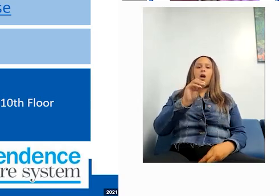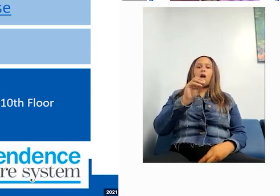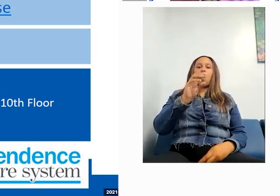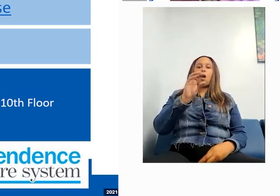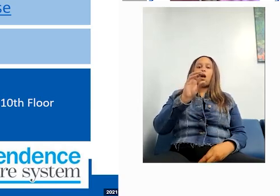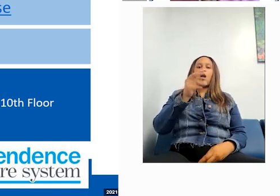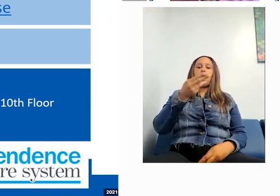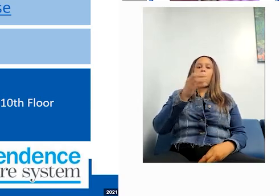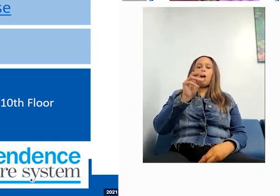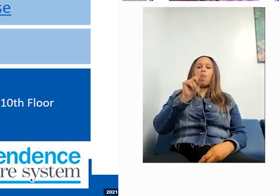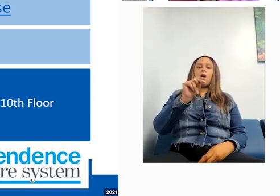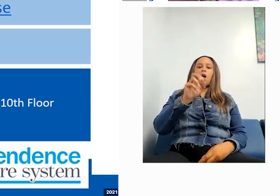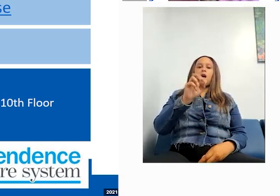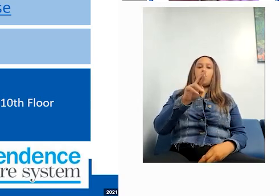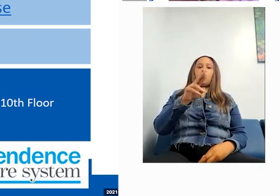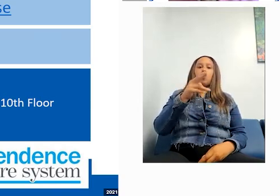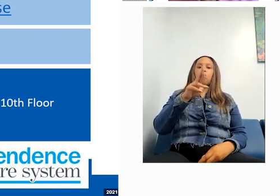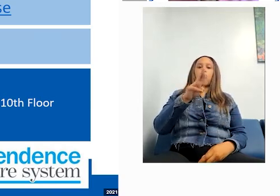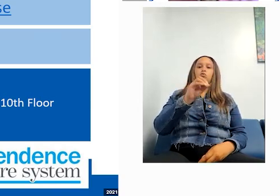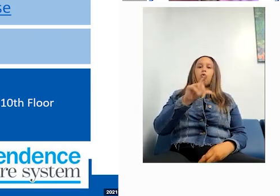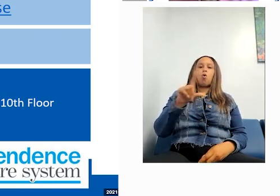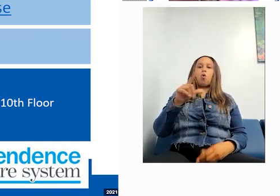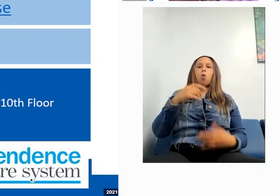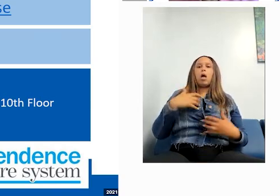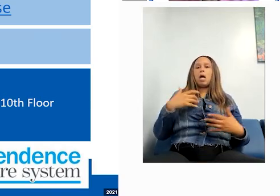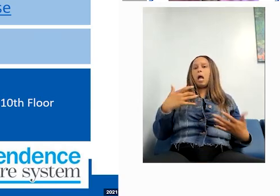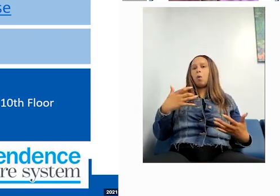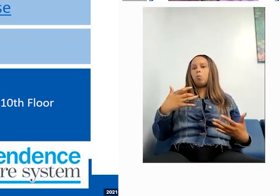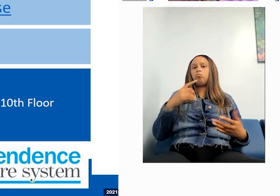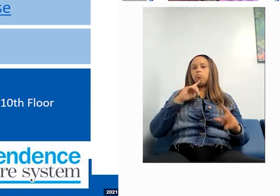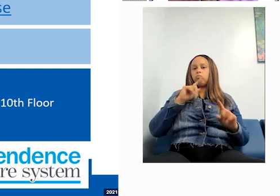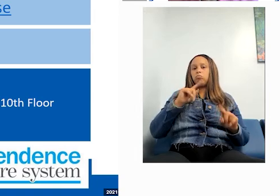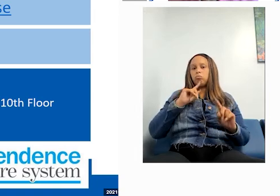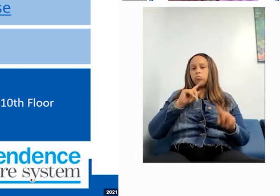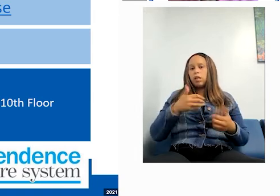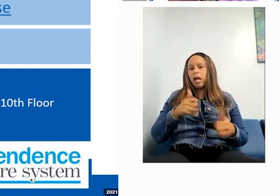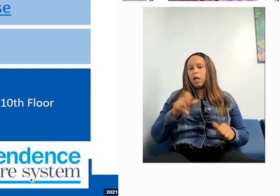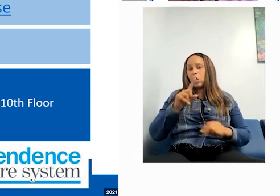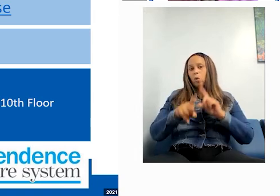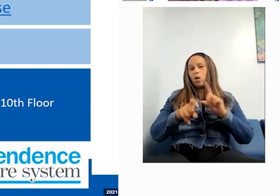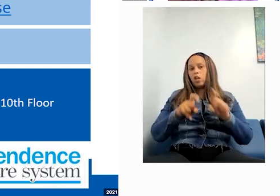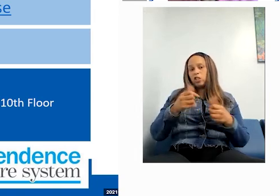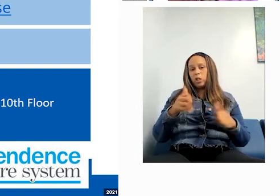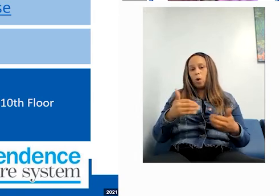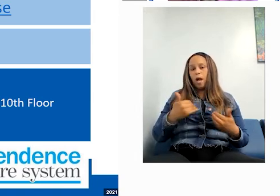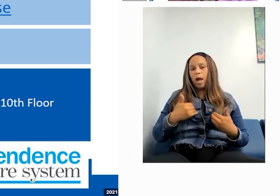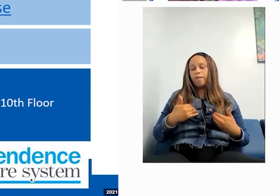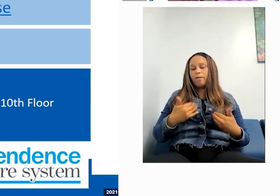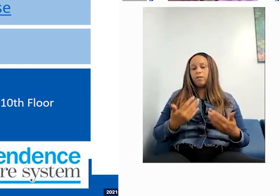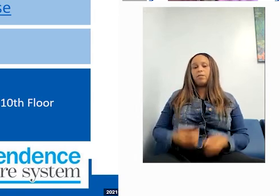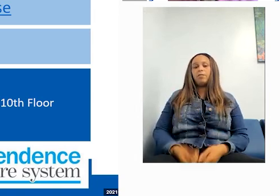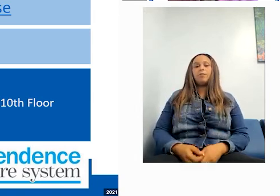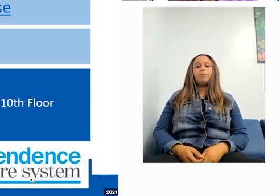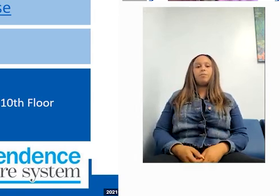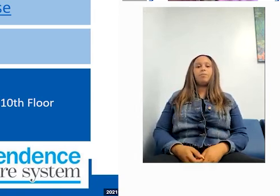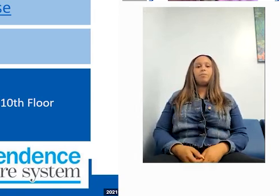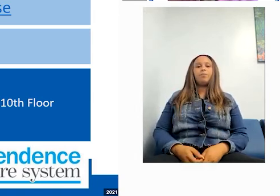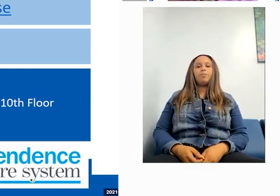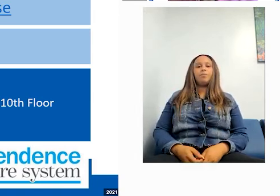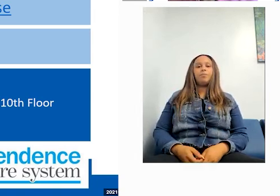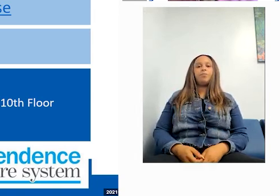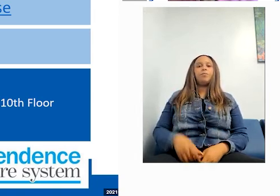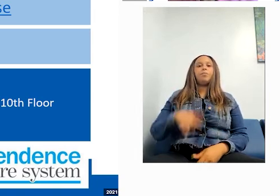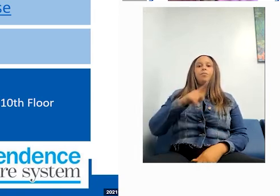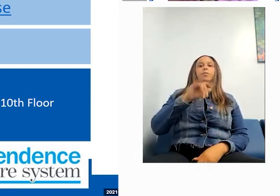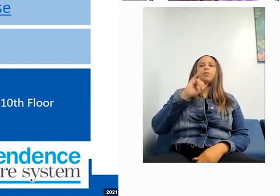to open the floor and share questions with anybody on the audience. I'm just going to chime in real quickly because I